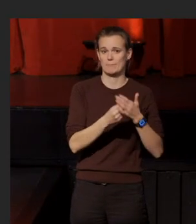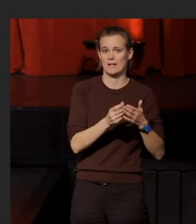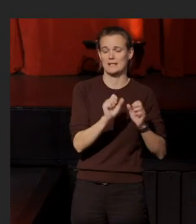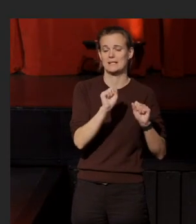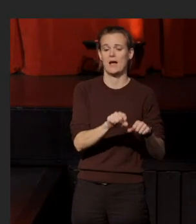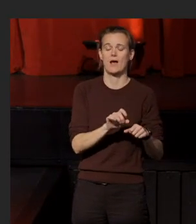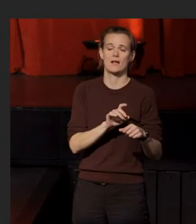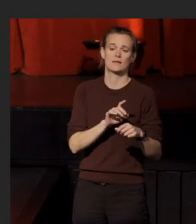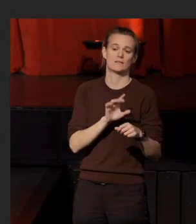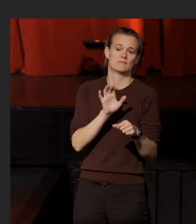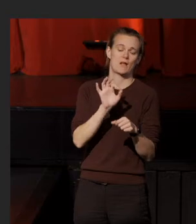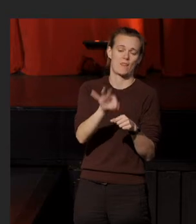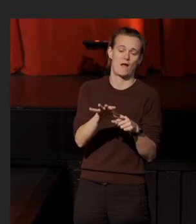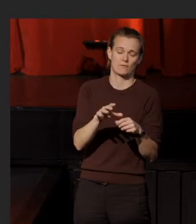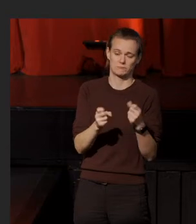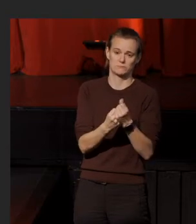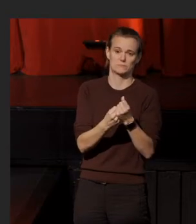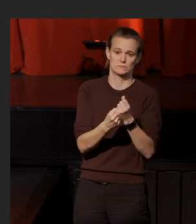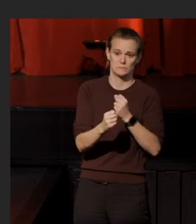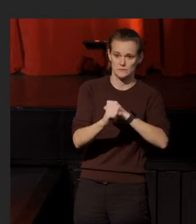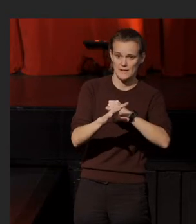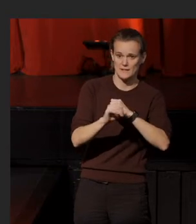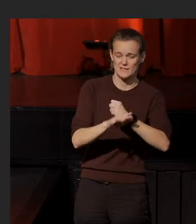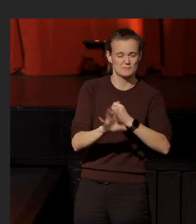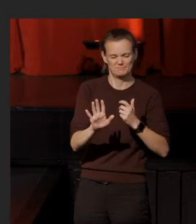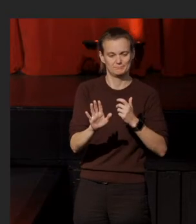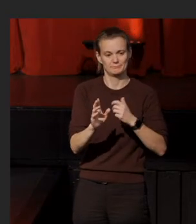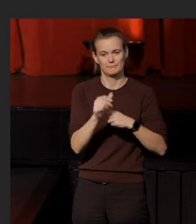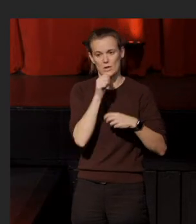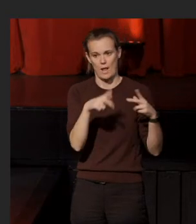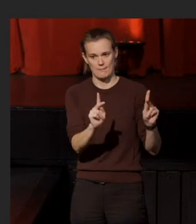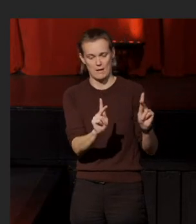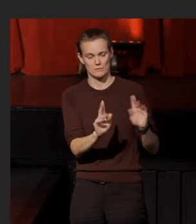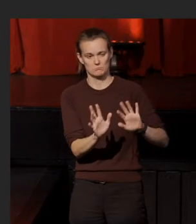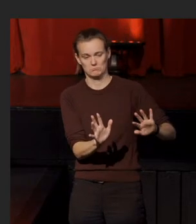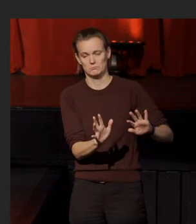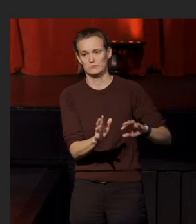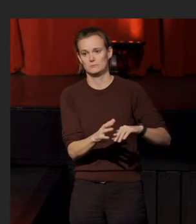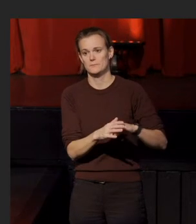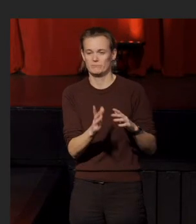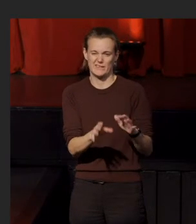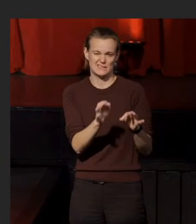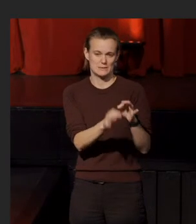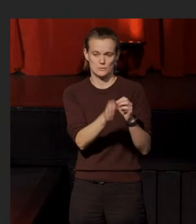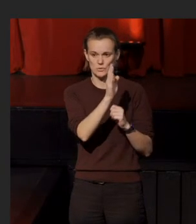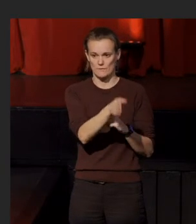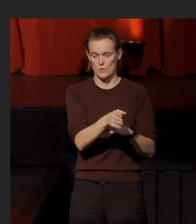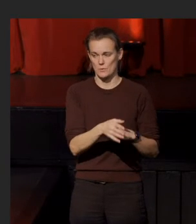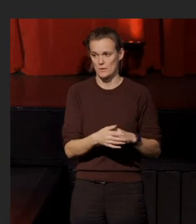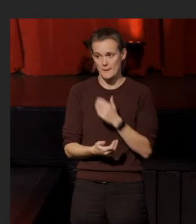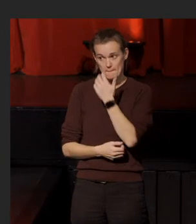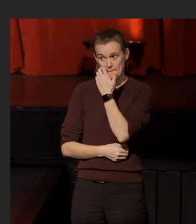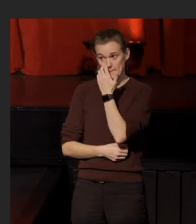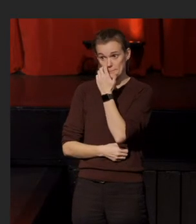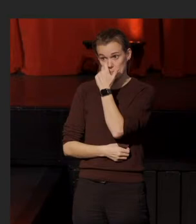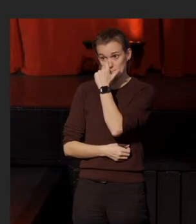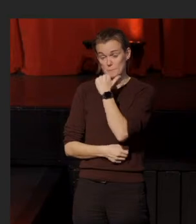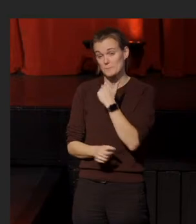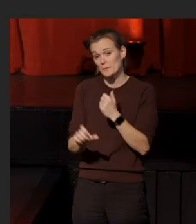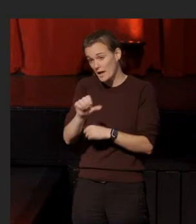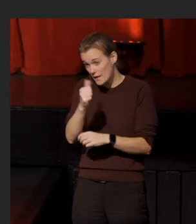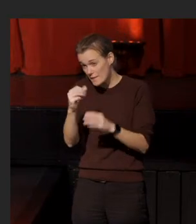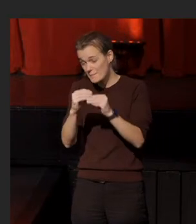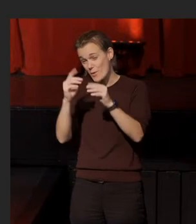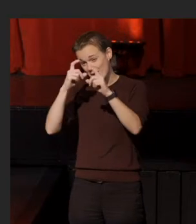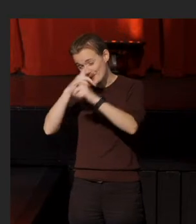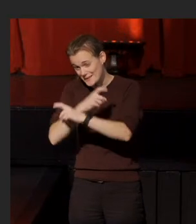of advertisements or other campaign activities, which are pretty simple, pretty straightforward. The less simple, less